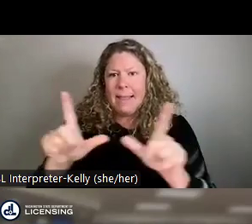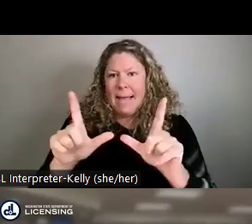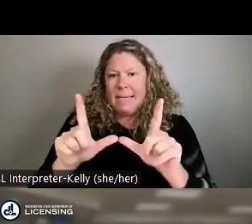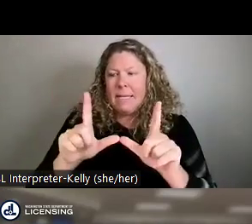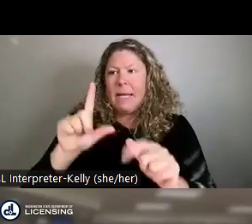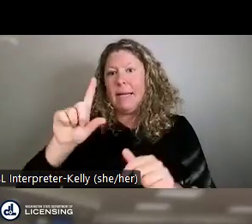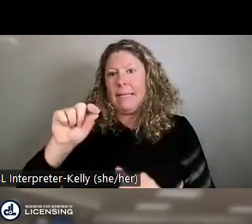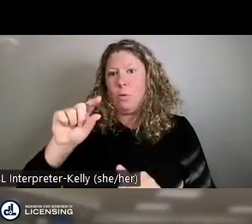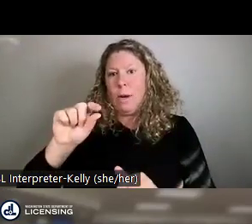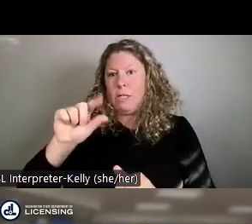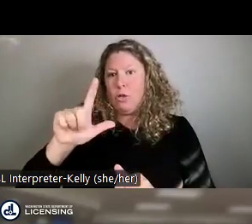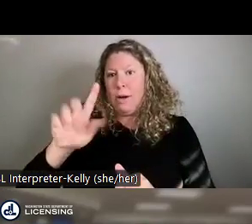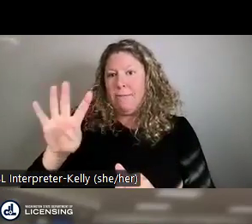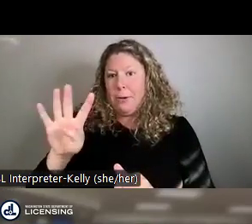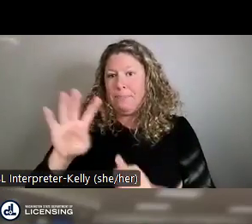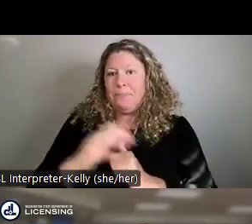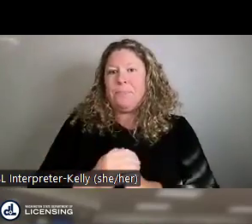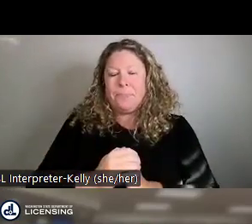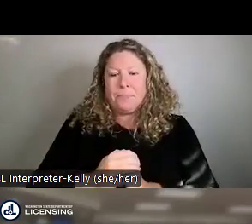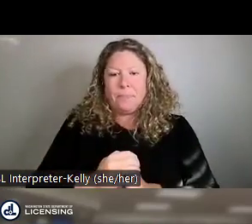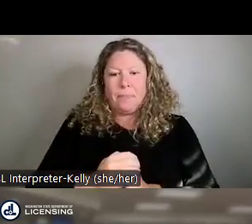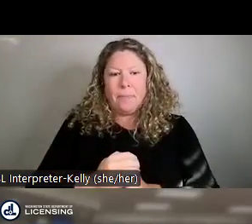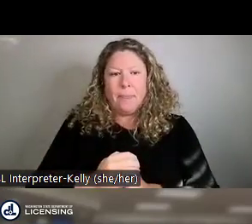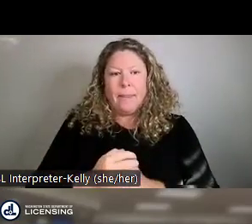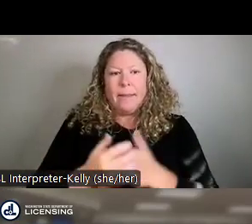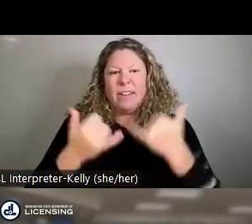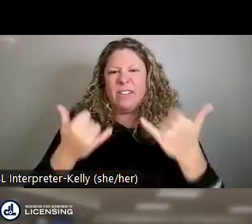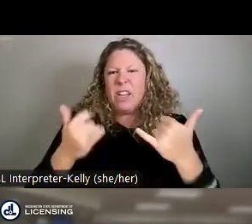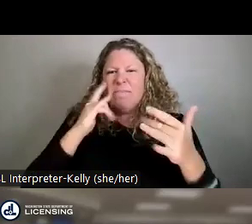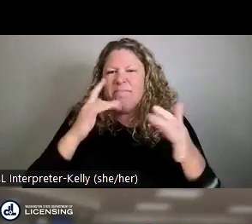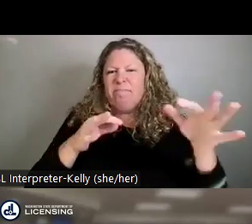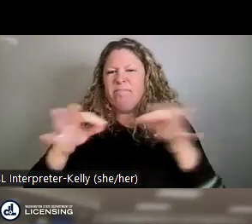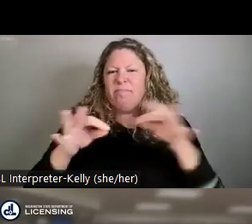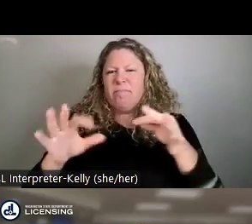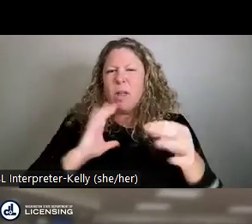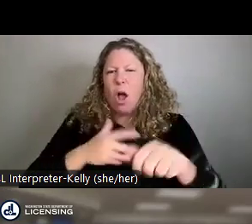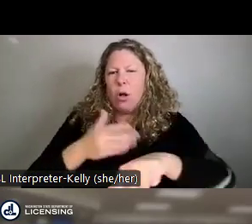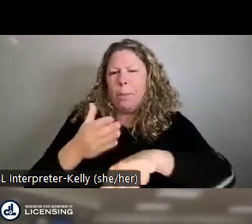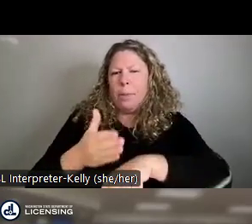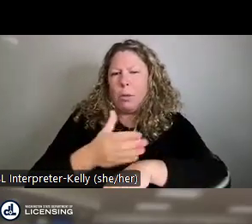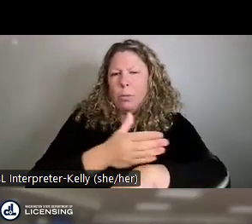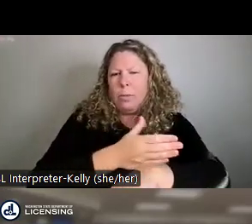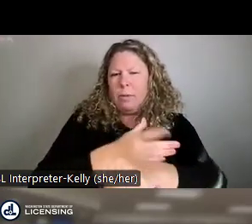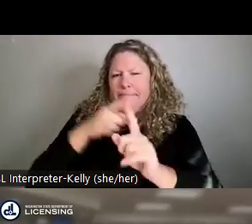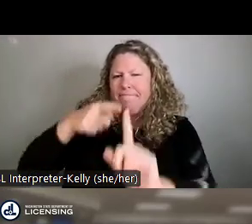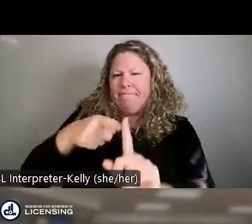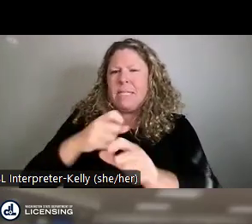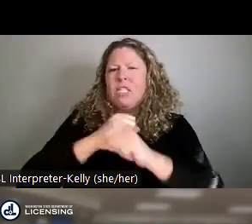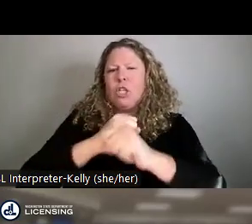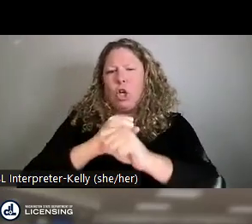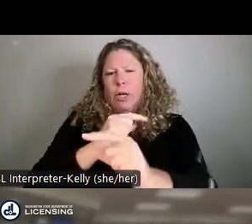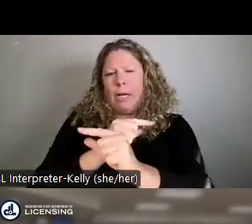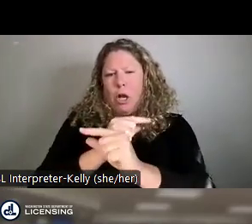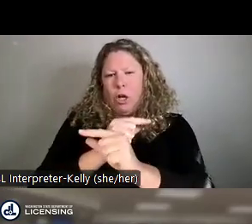2024. Today, we're sharing about some improvements we made with our security guard customers using customer